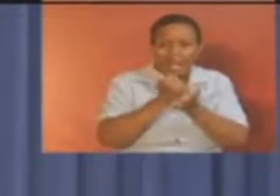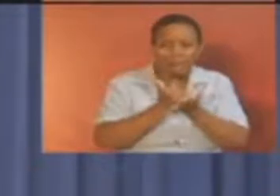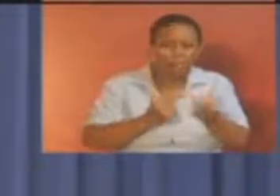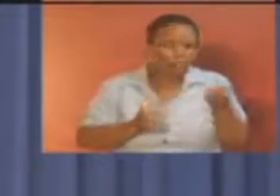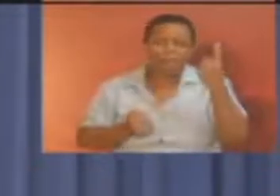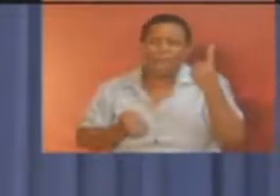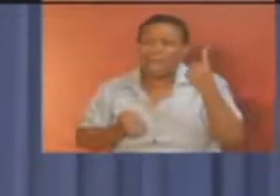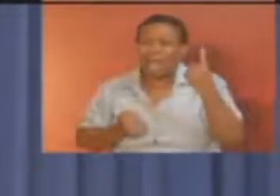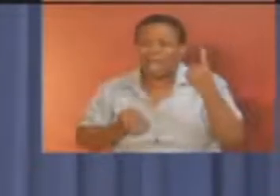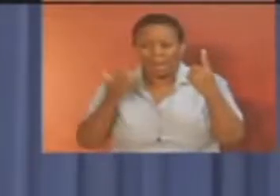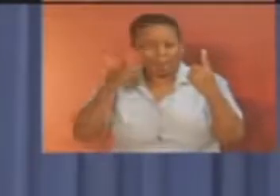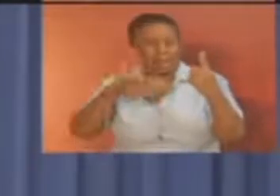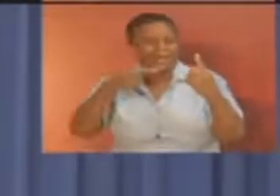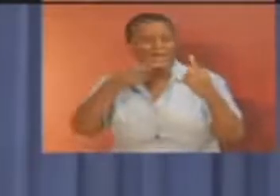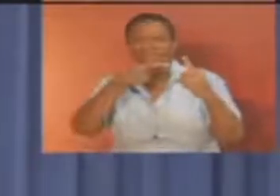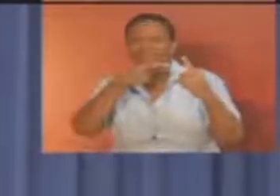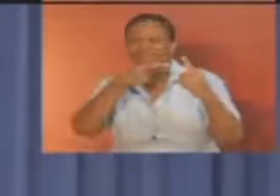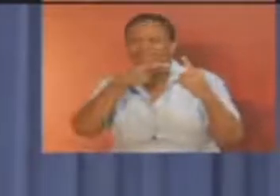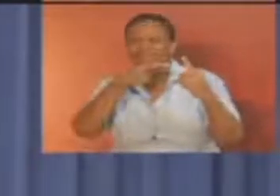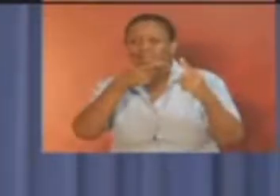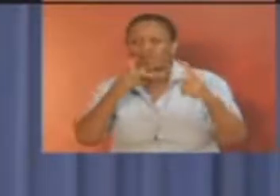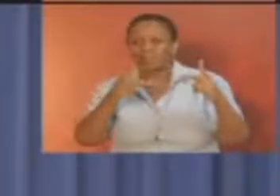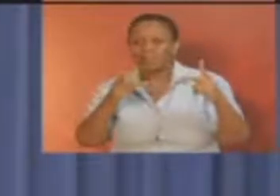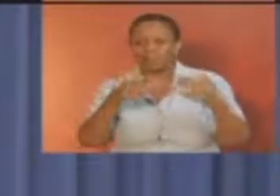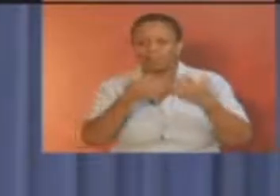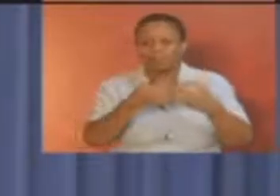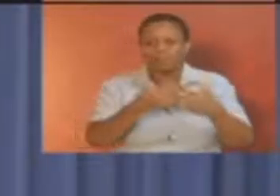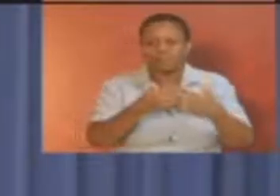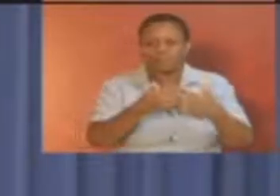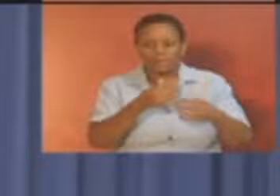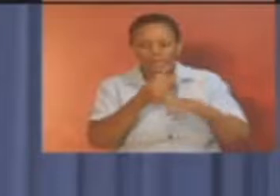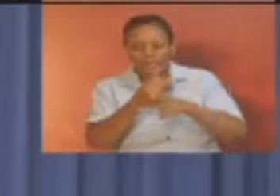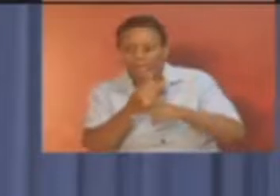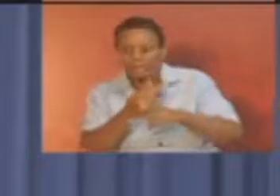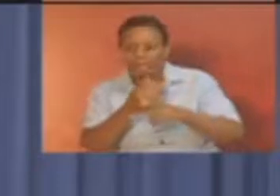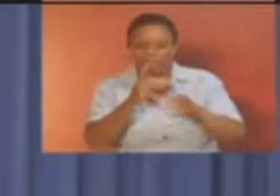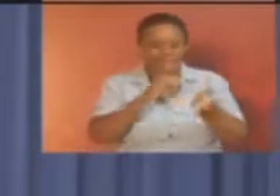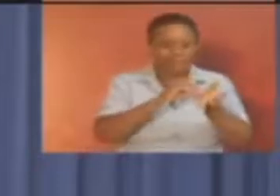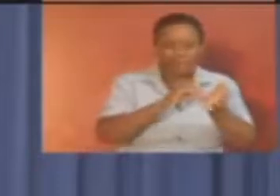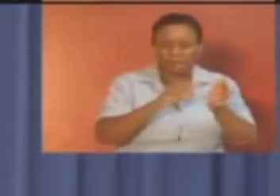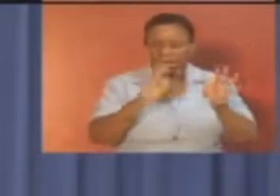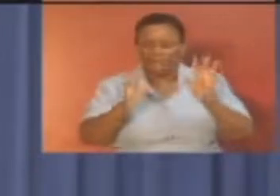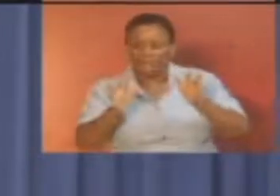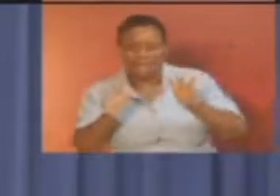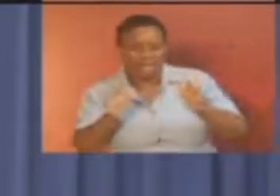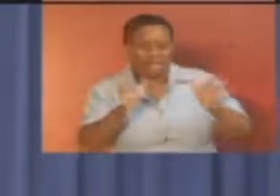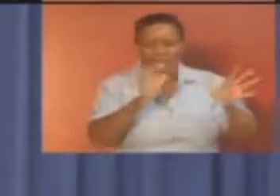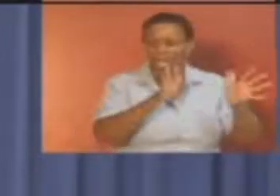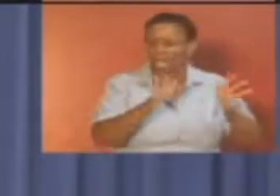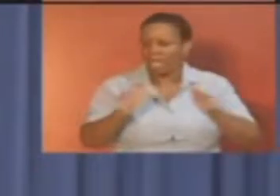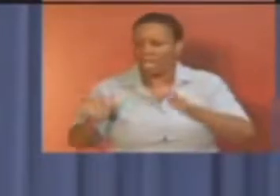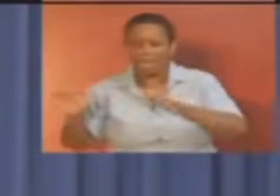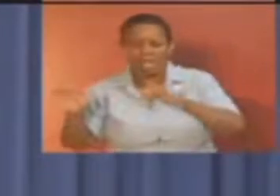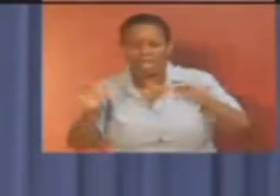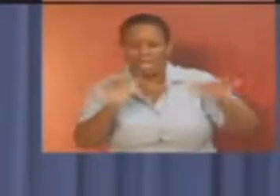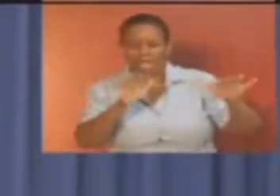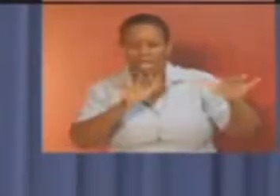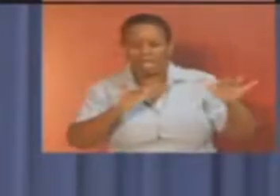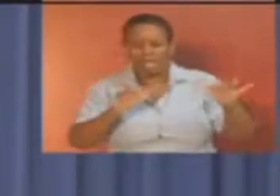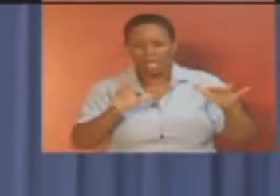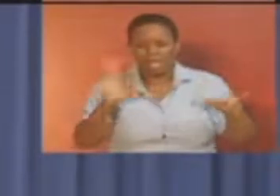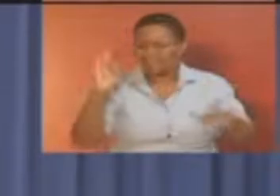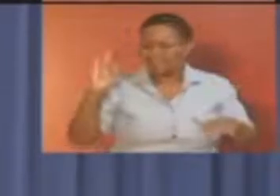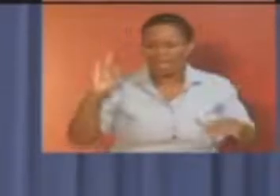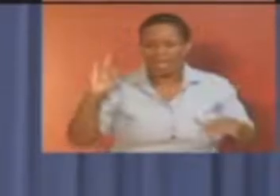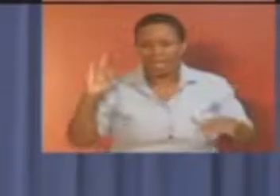room running up and down to save one person. So don't count it like that. We have 300 beds. It takes a number